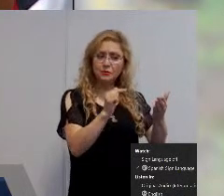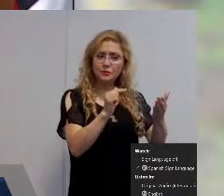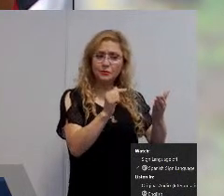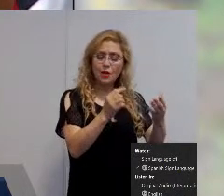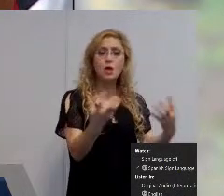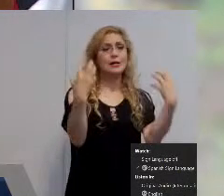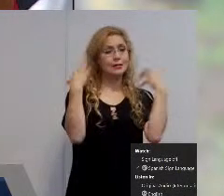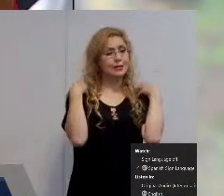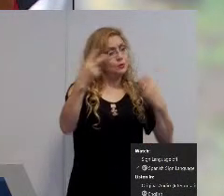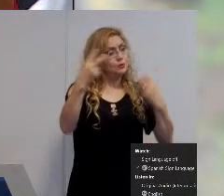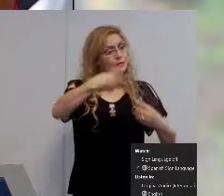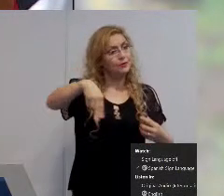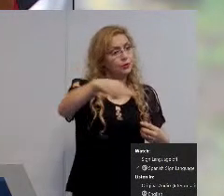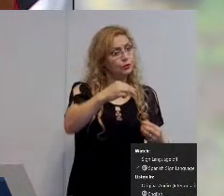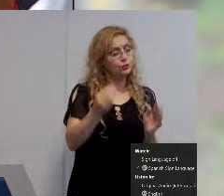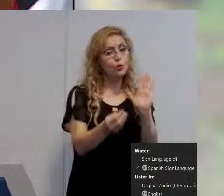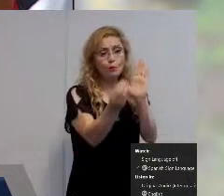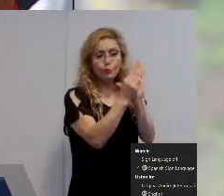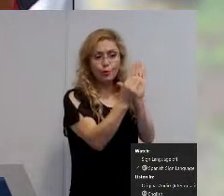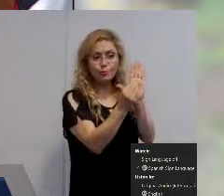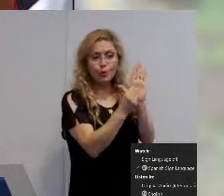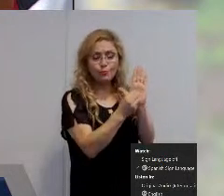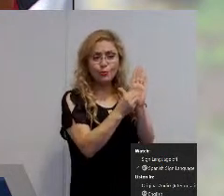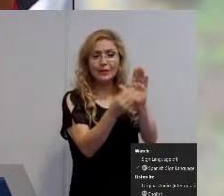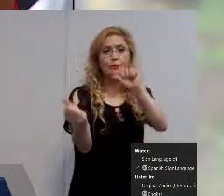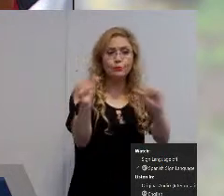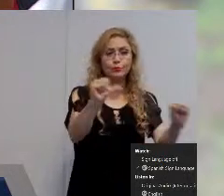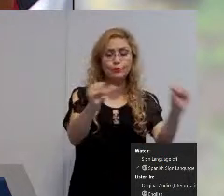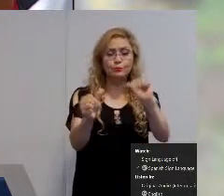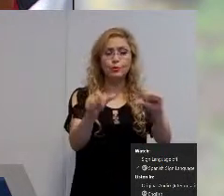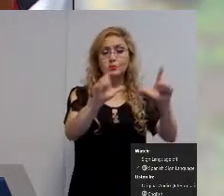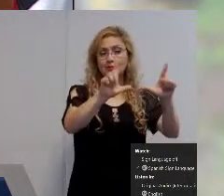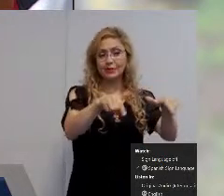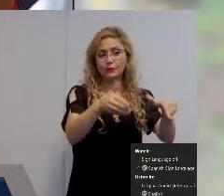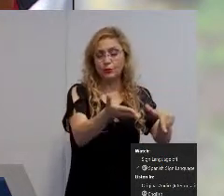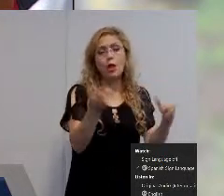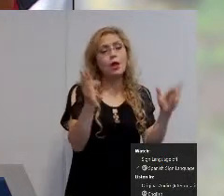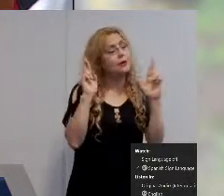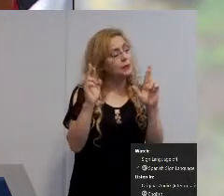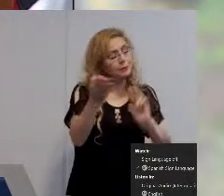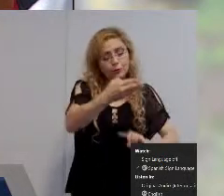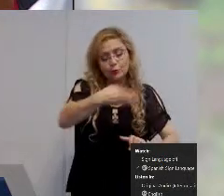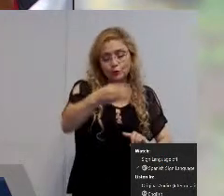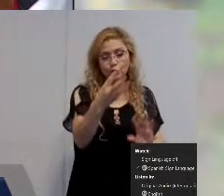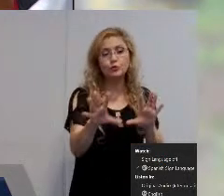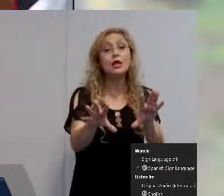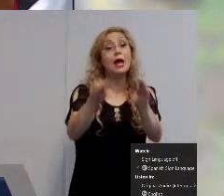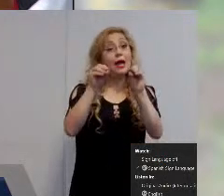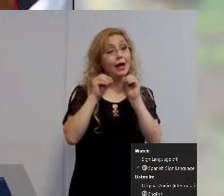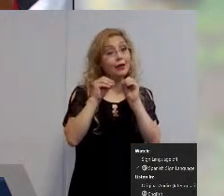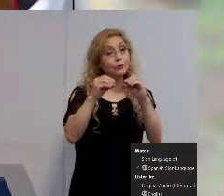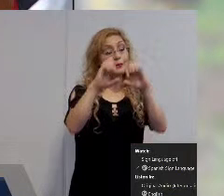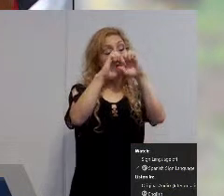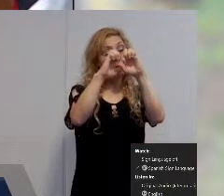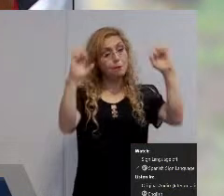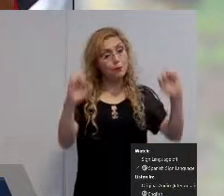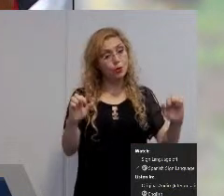We seek to adapt programs with 20 to 30% of youth and women